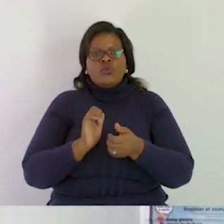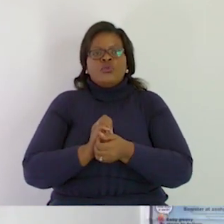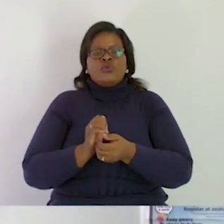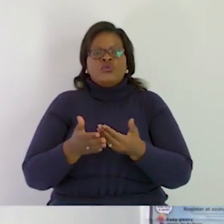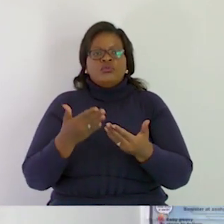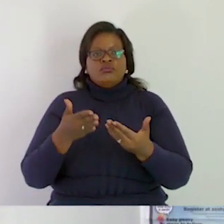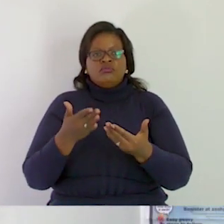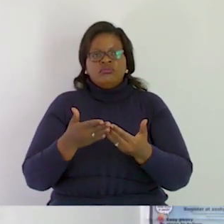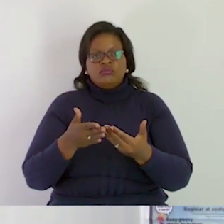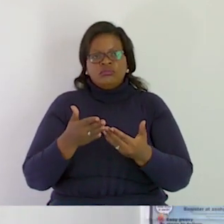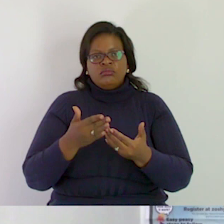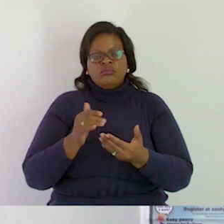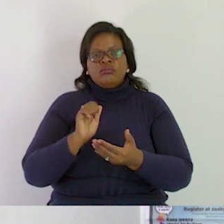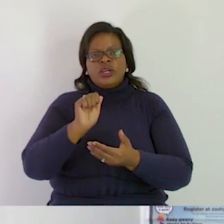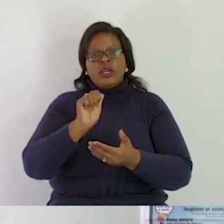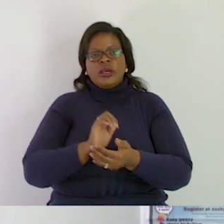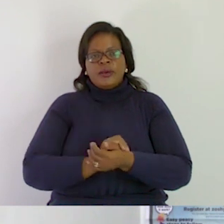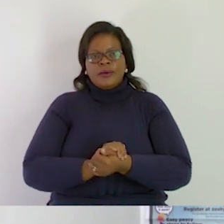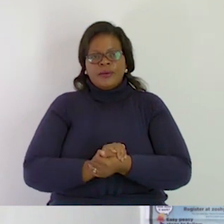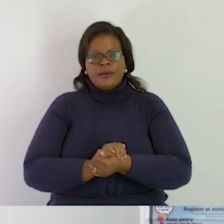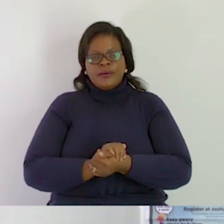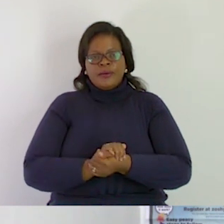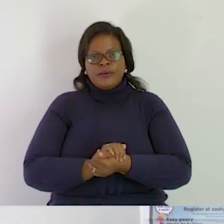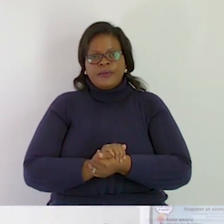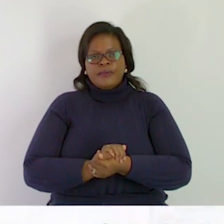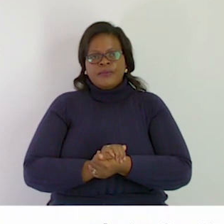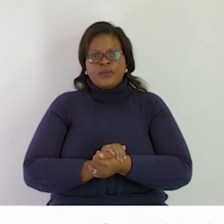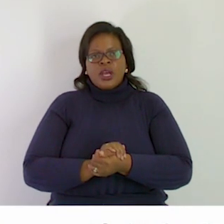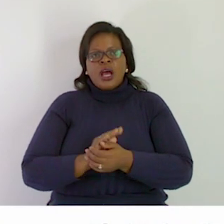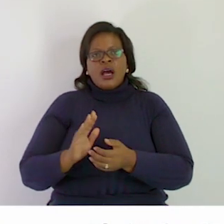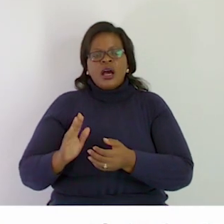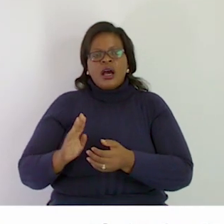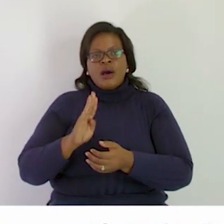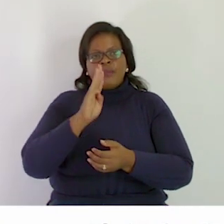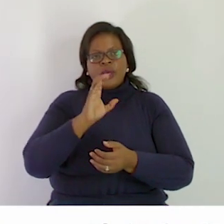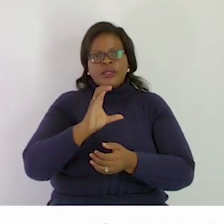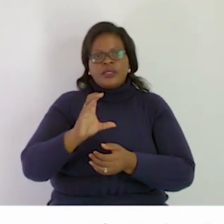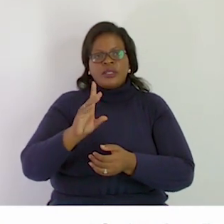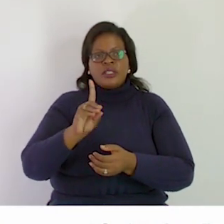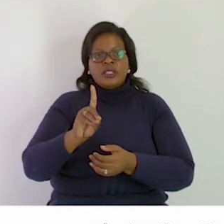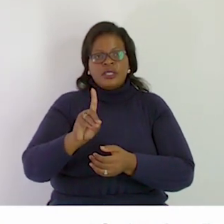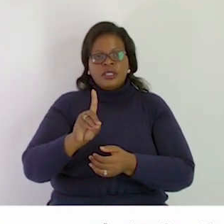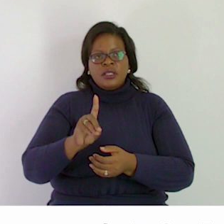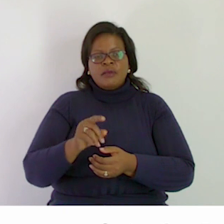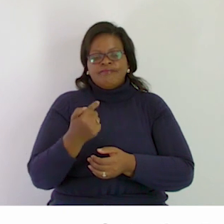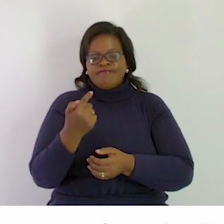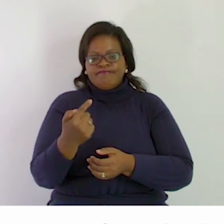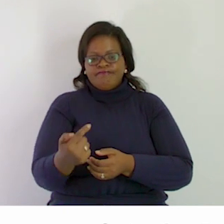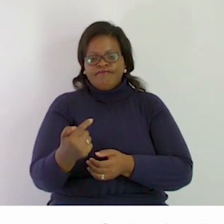A. So on your own, I want you to do B, C, and